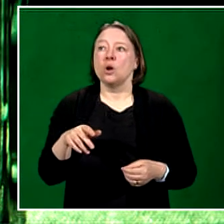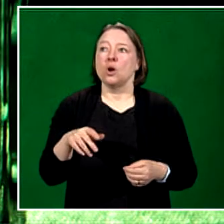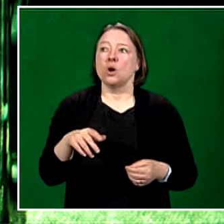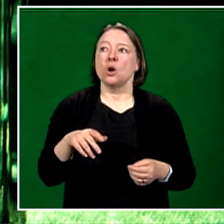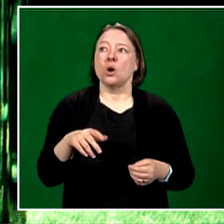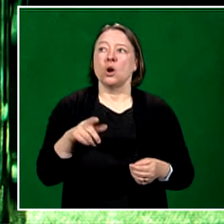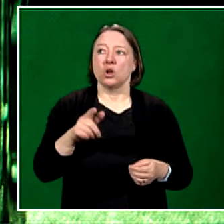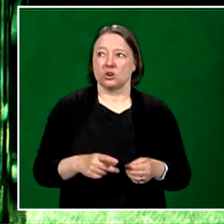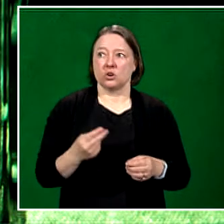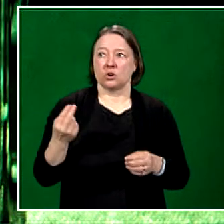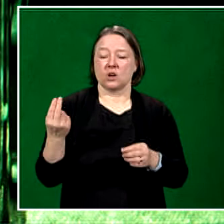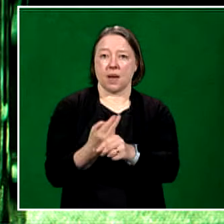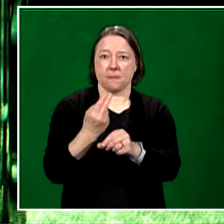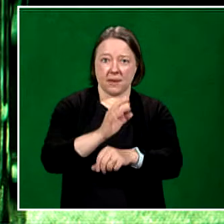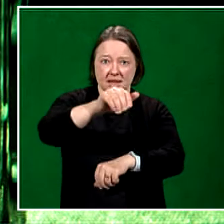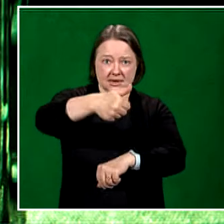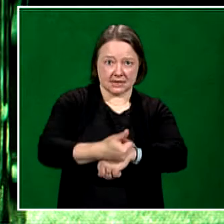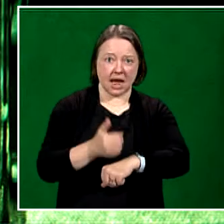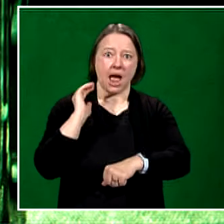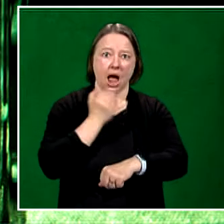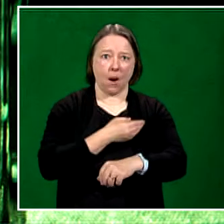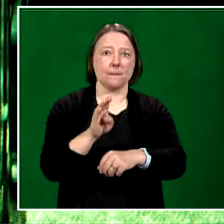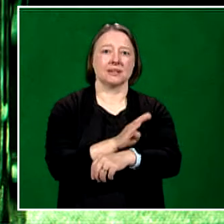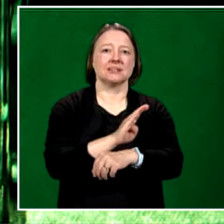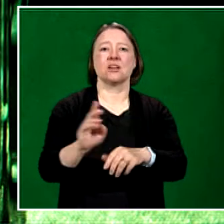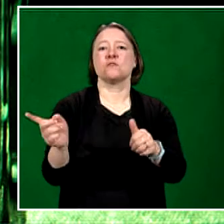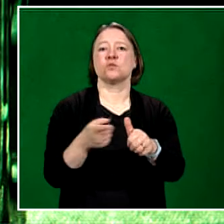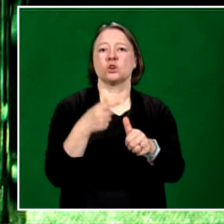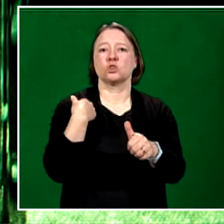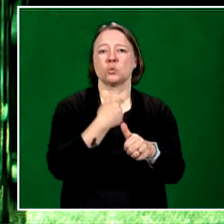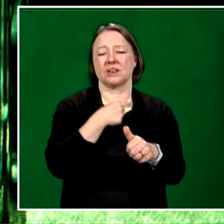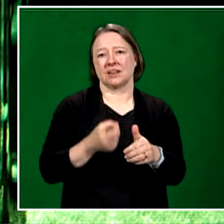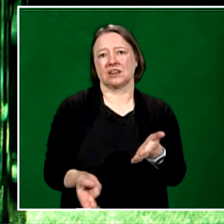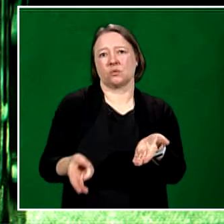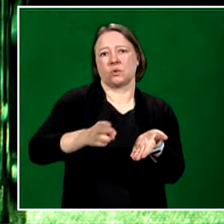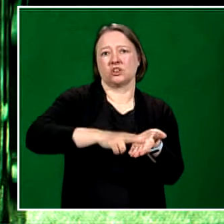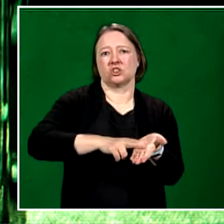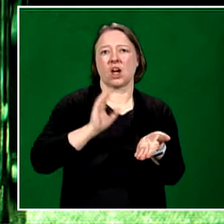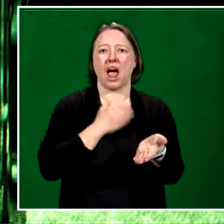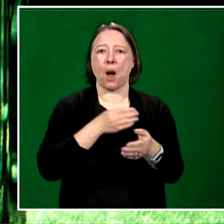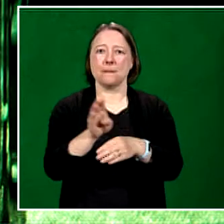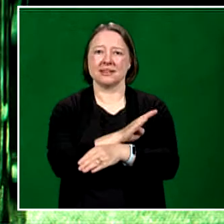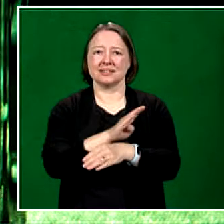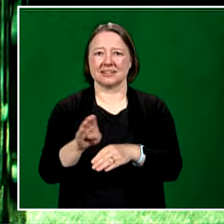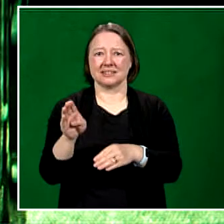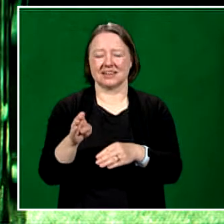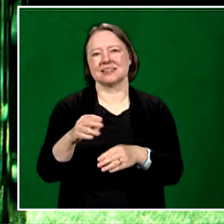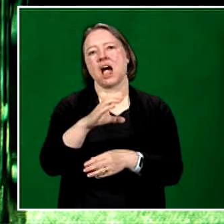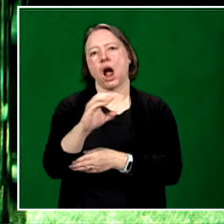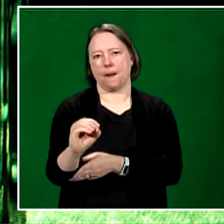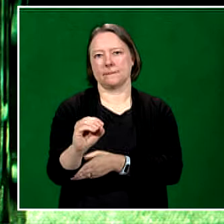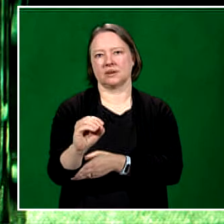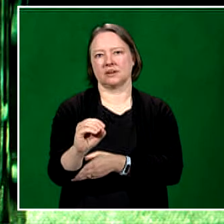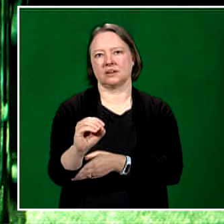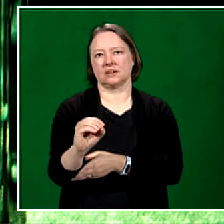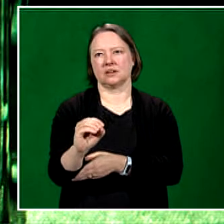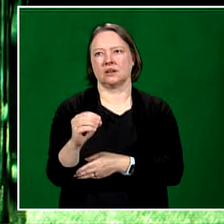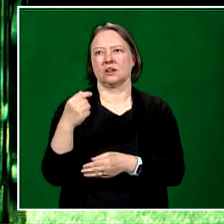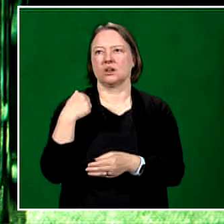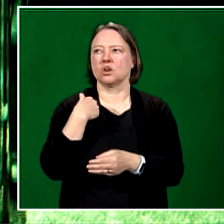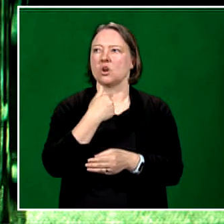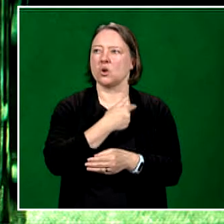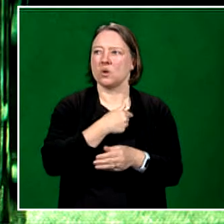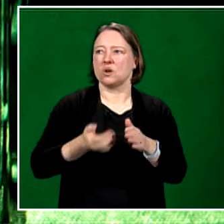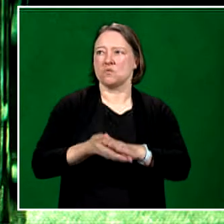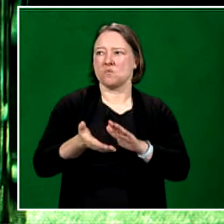To implement our business, we first had to register our business as a company with the Rwanda Development Board, and